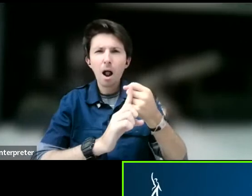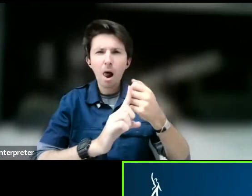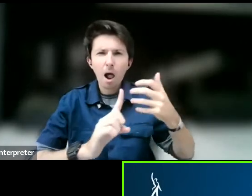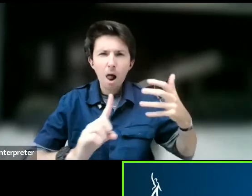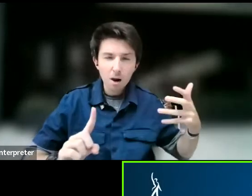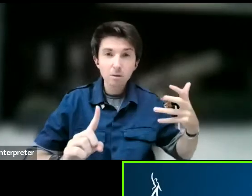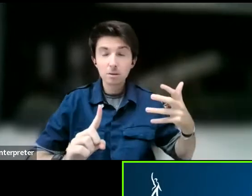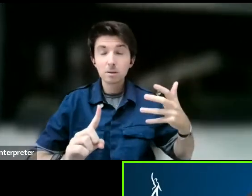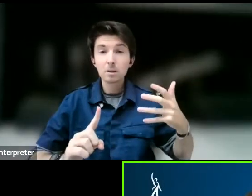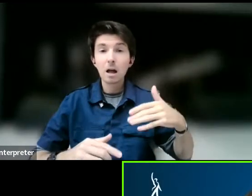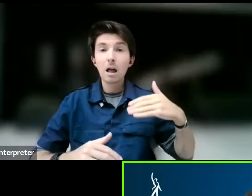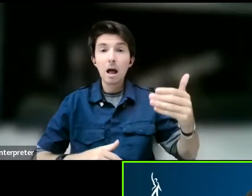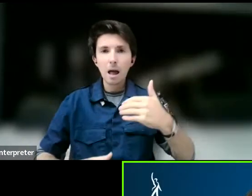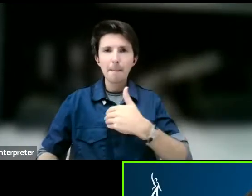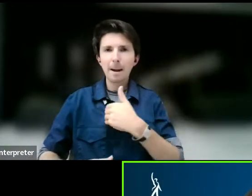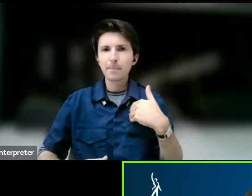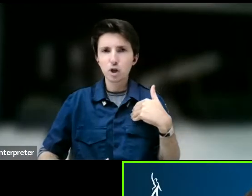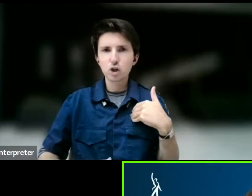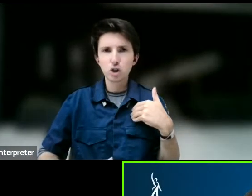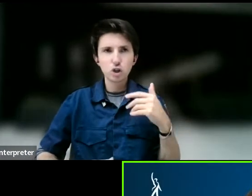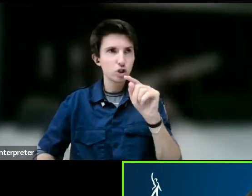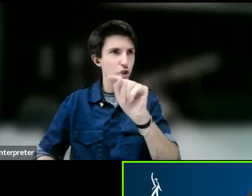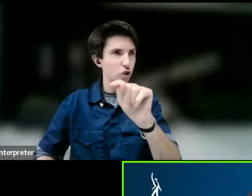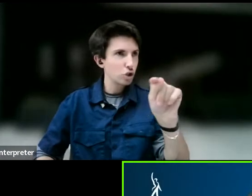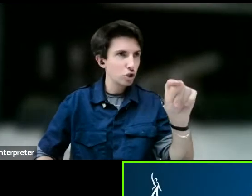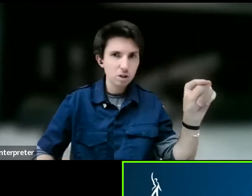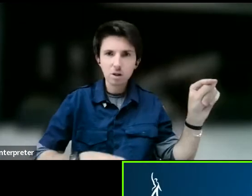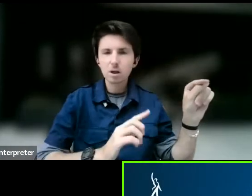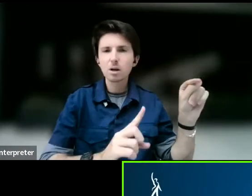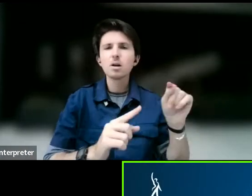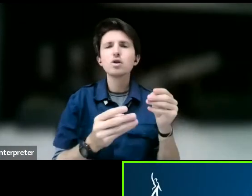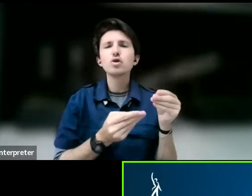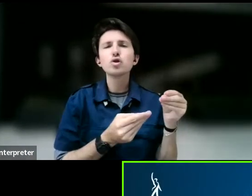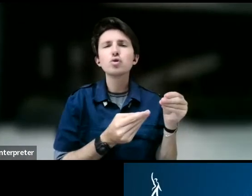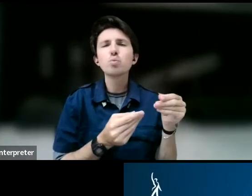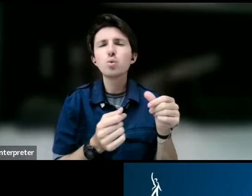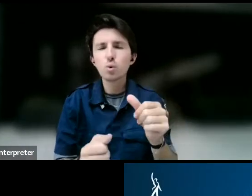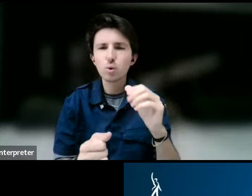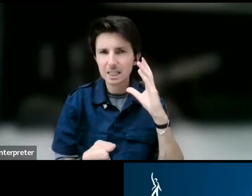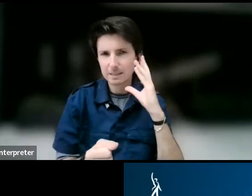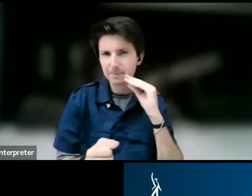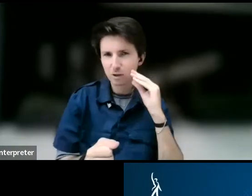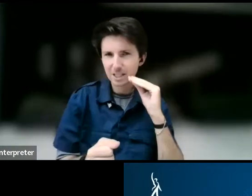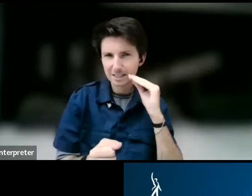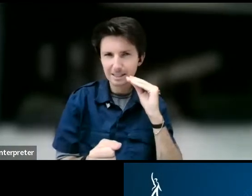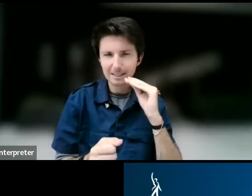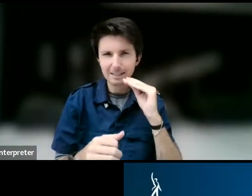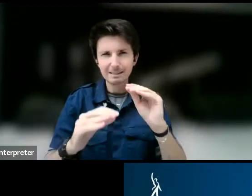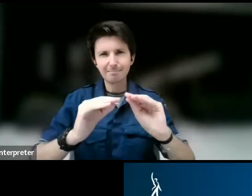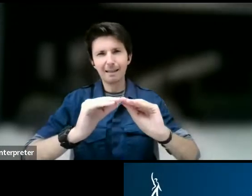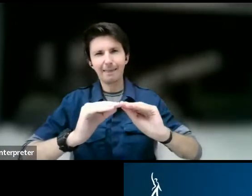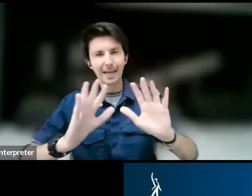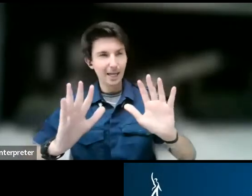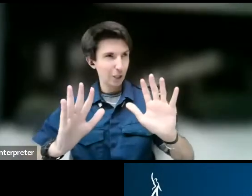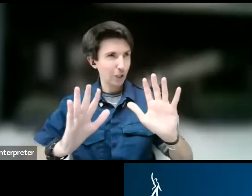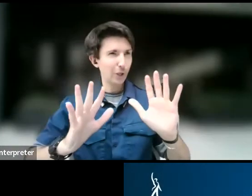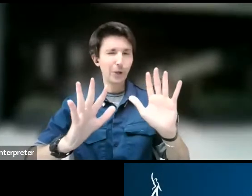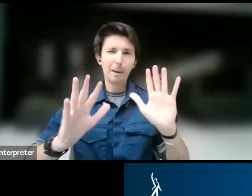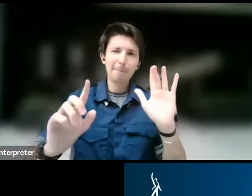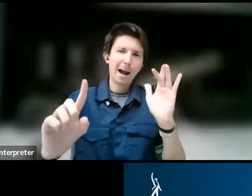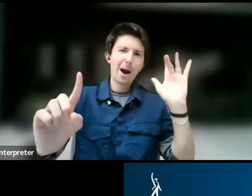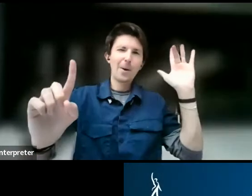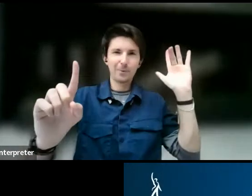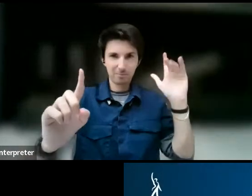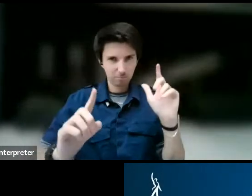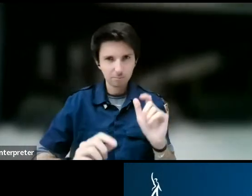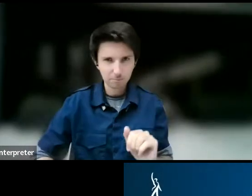very smooth experience when they're working on set. I love that. And as a reminder, anytime these